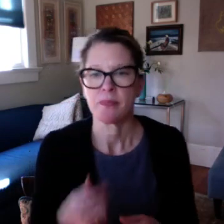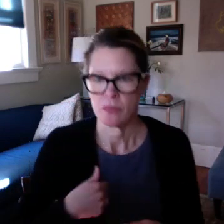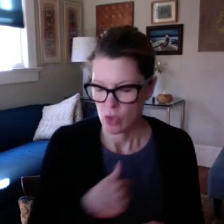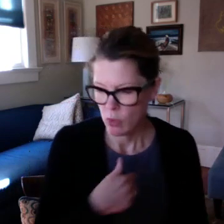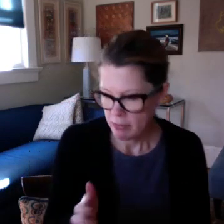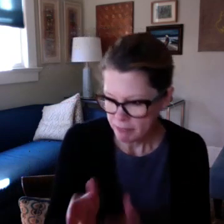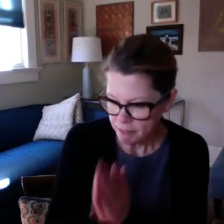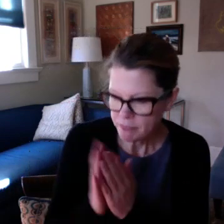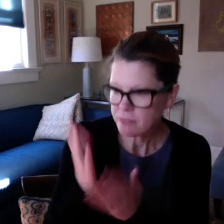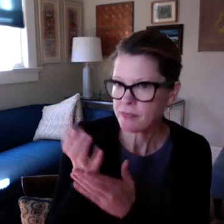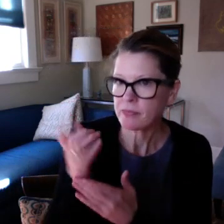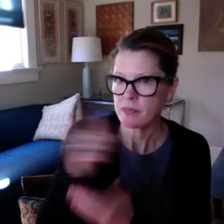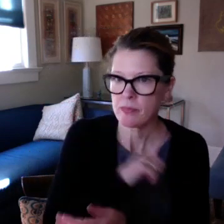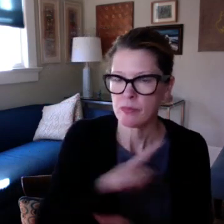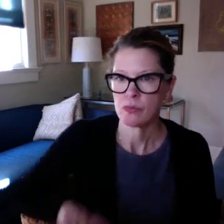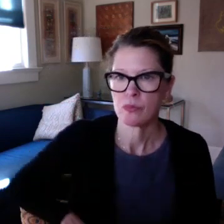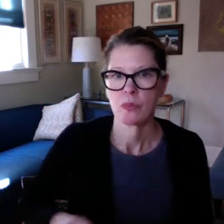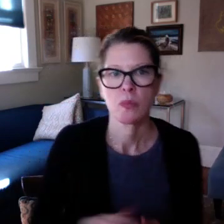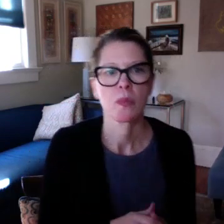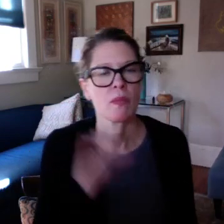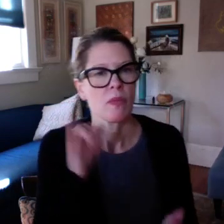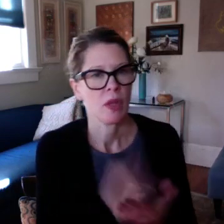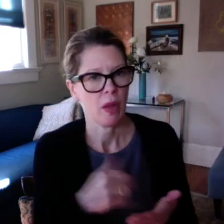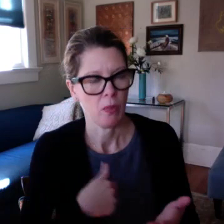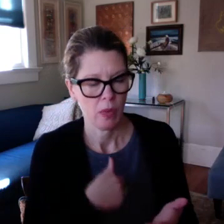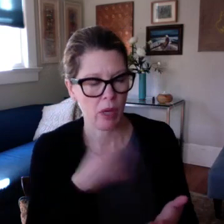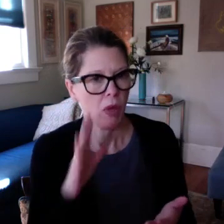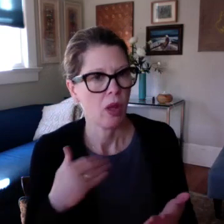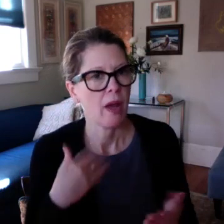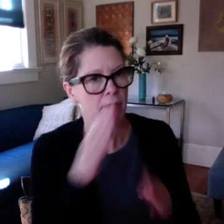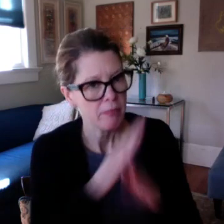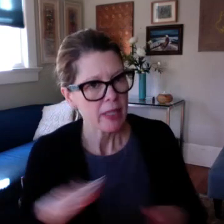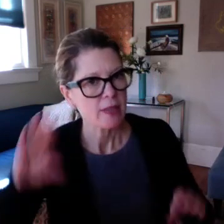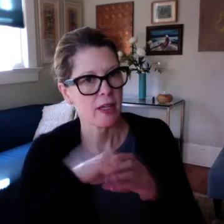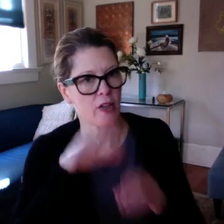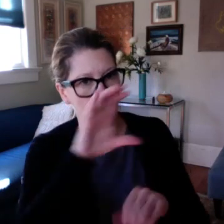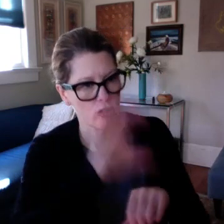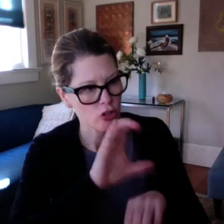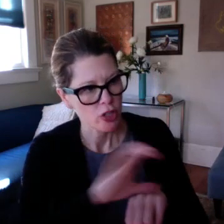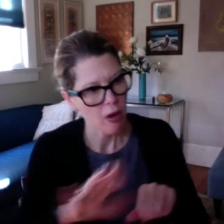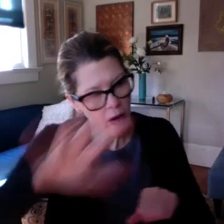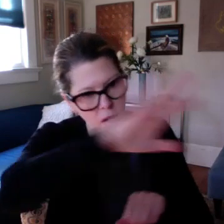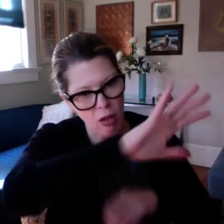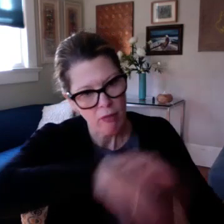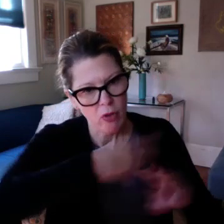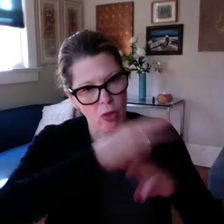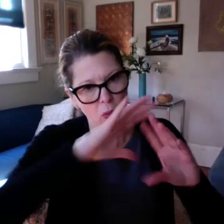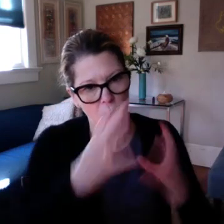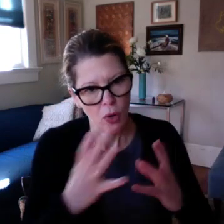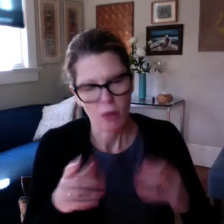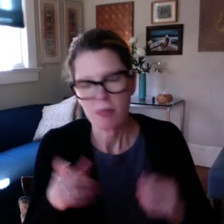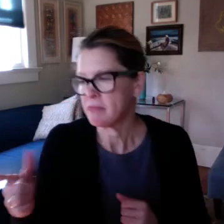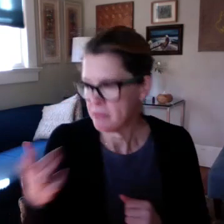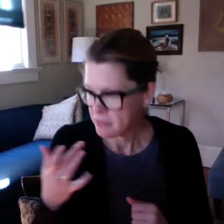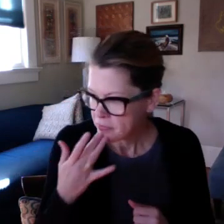O Lord, that there may be peace to your church and to the whole world. We entreat you,